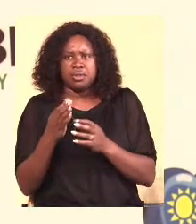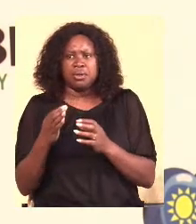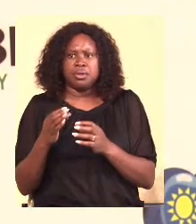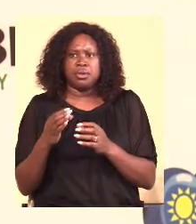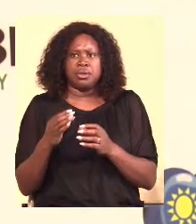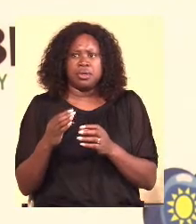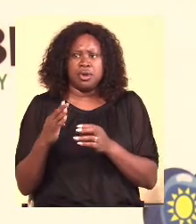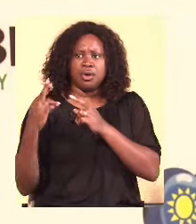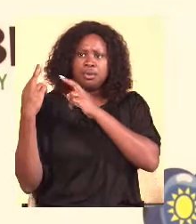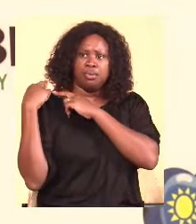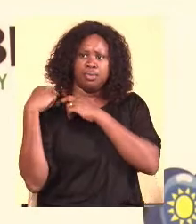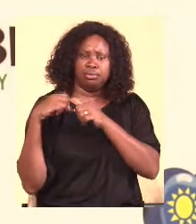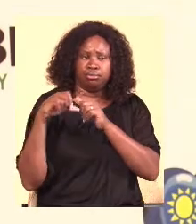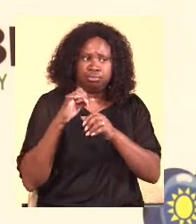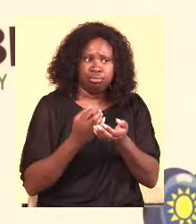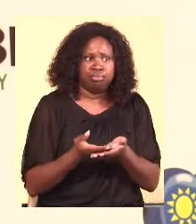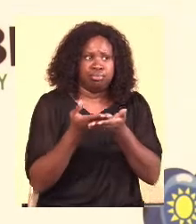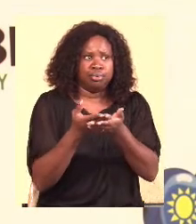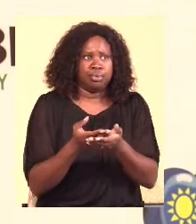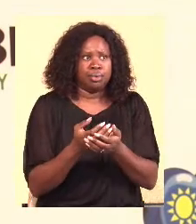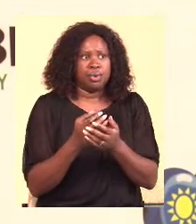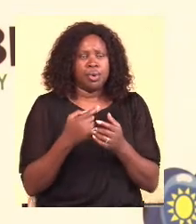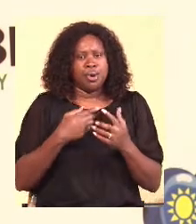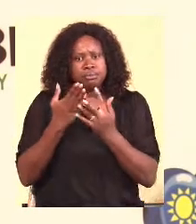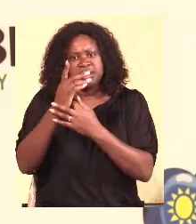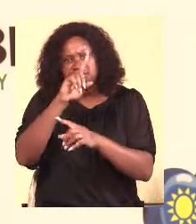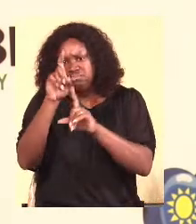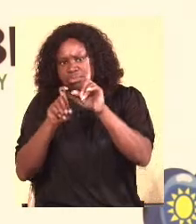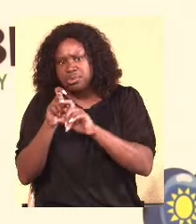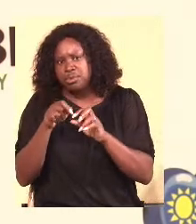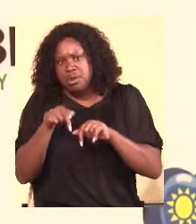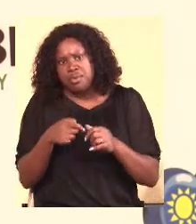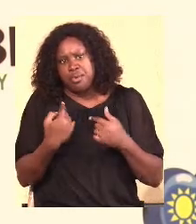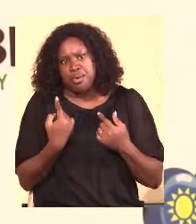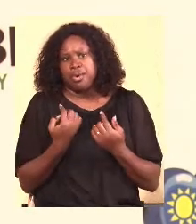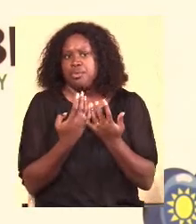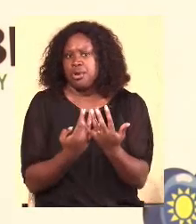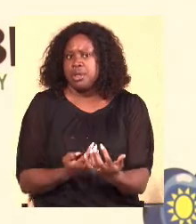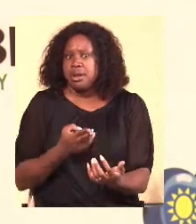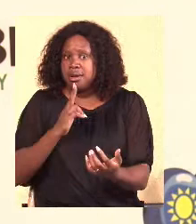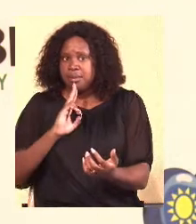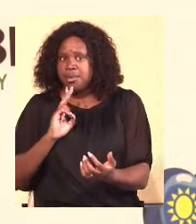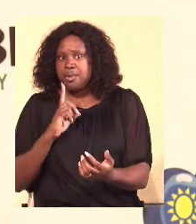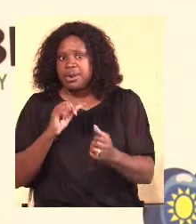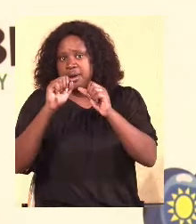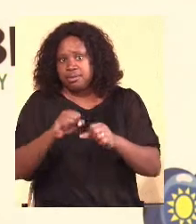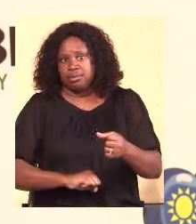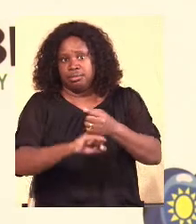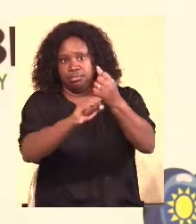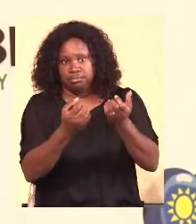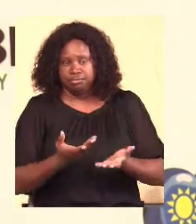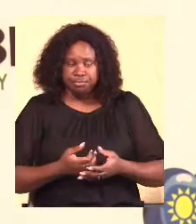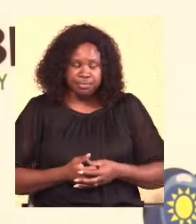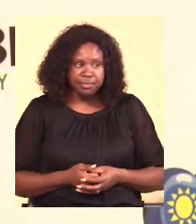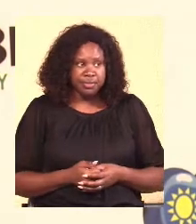social responsibility. We have asked from them, we're just waiting for responses to see what they can support.